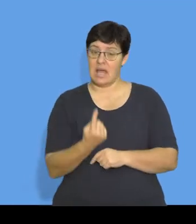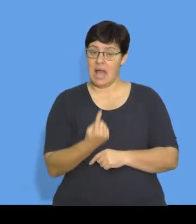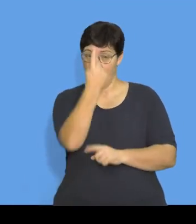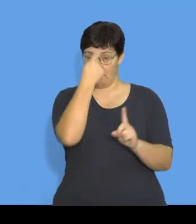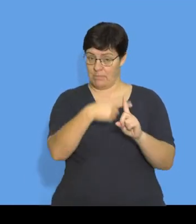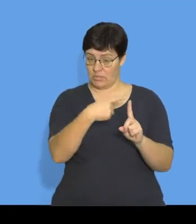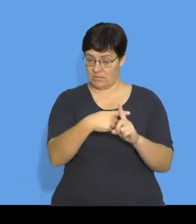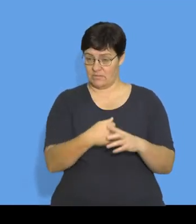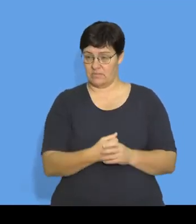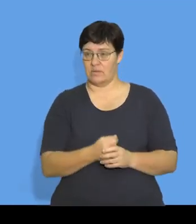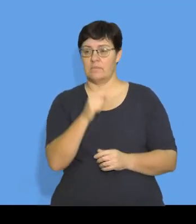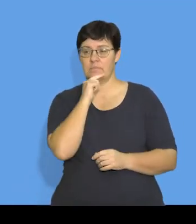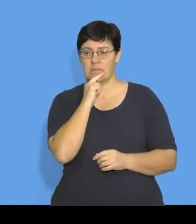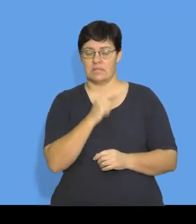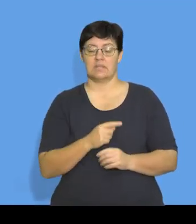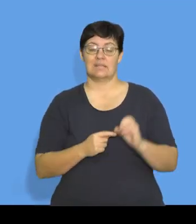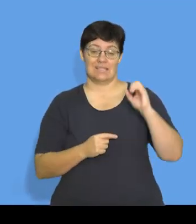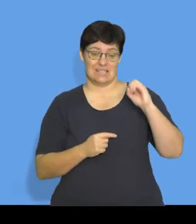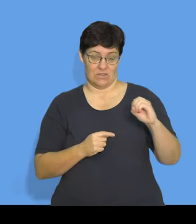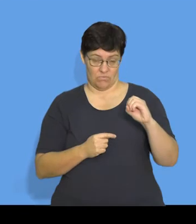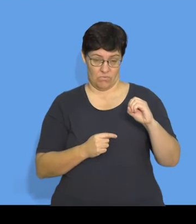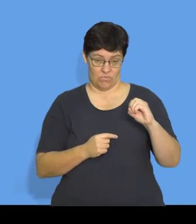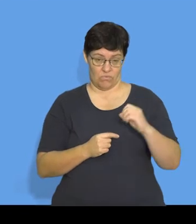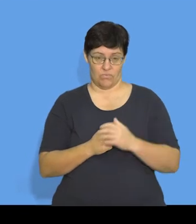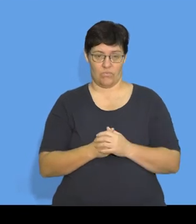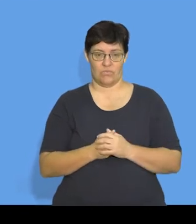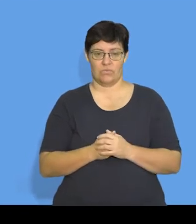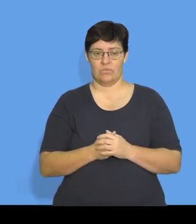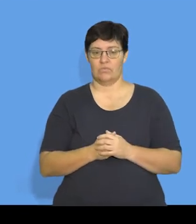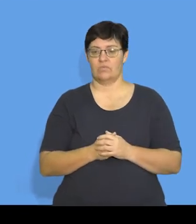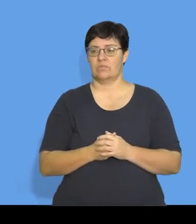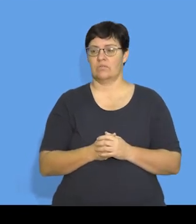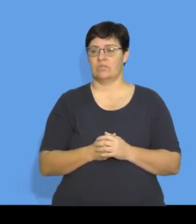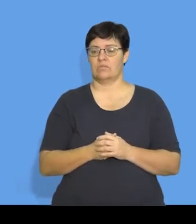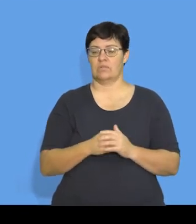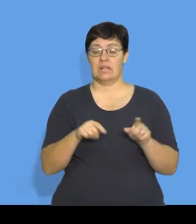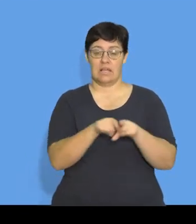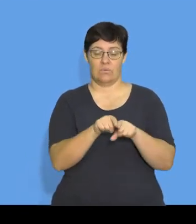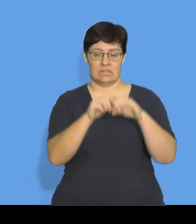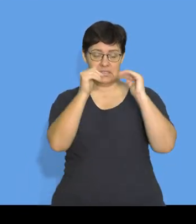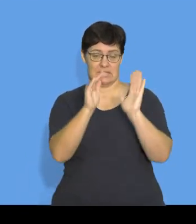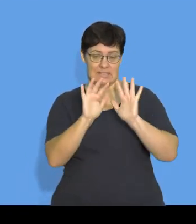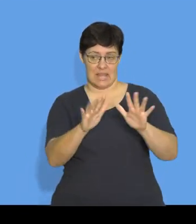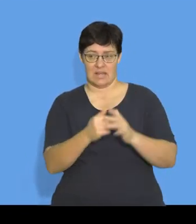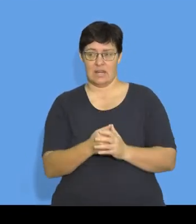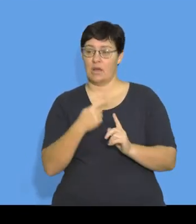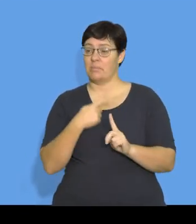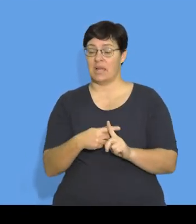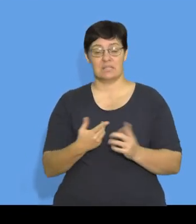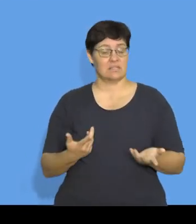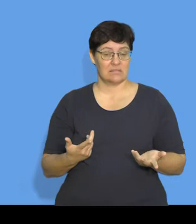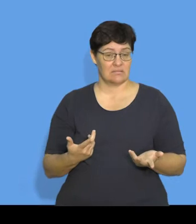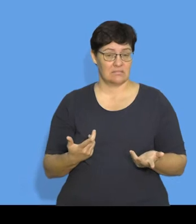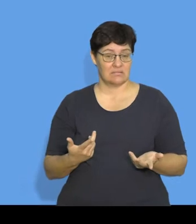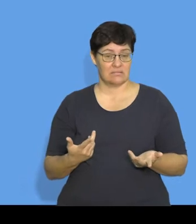so maximum height is 0. That's 10. But now what? They said